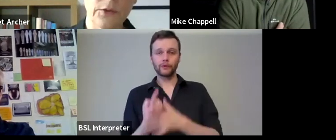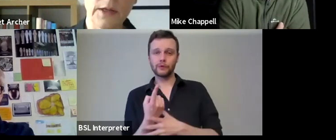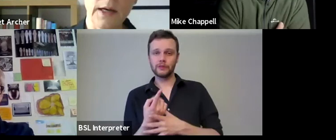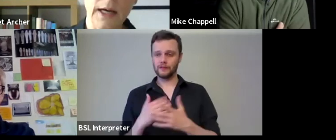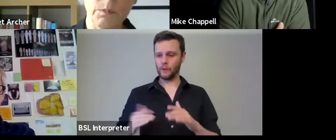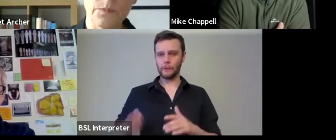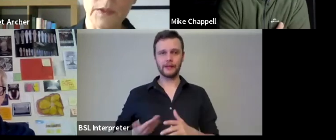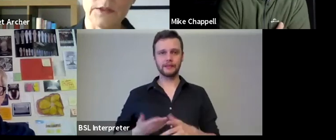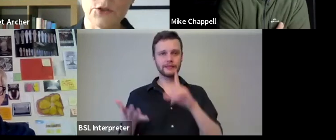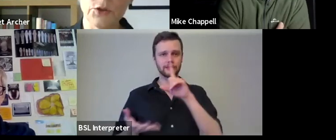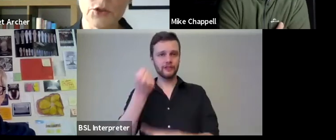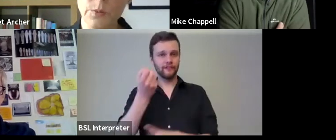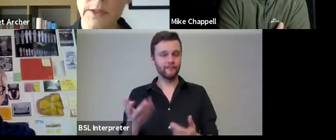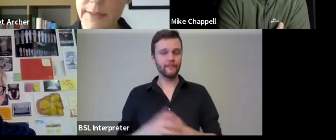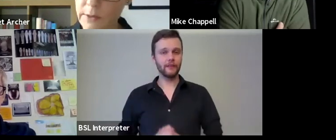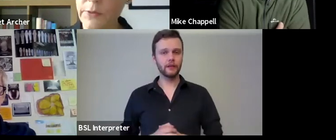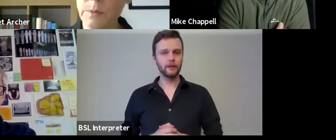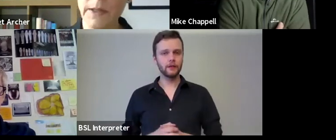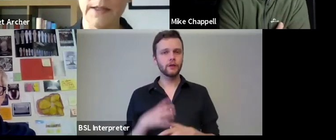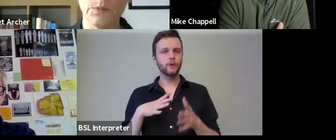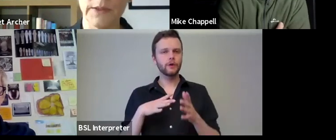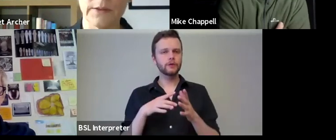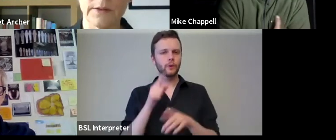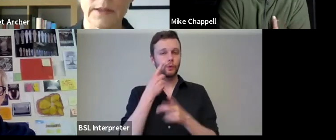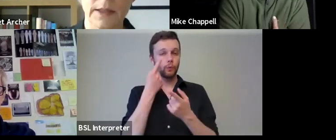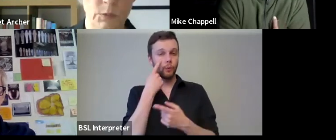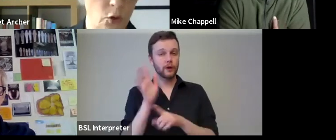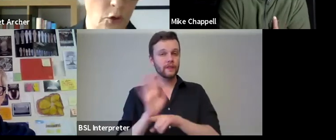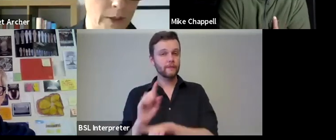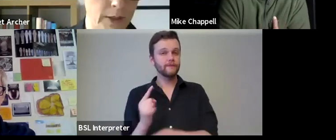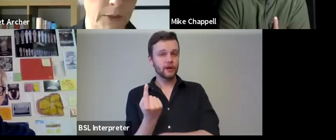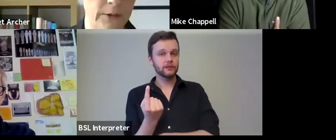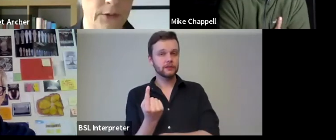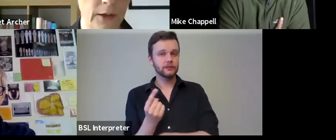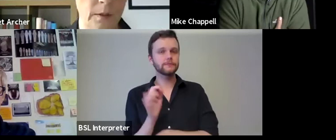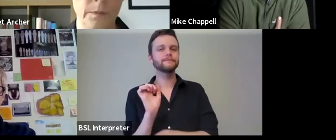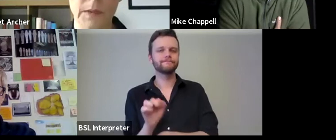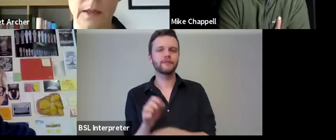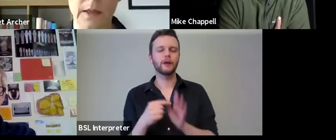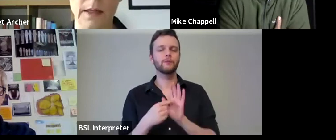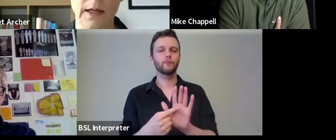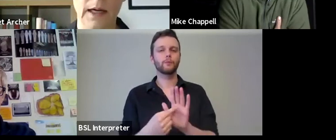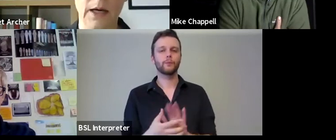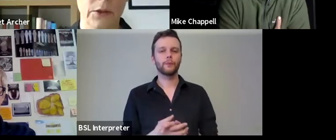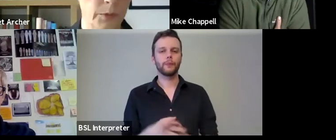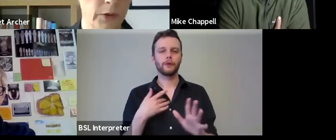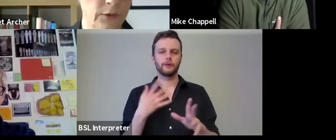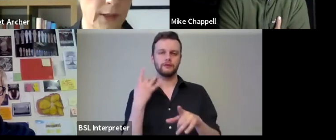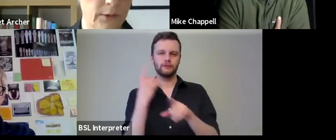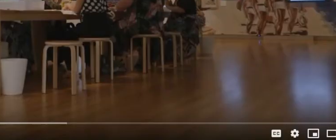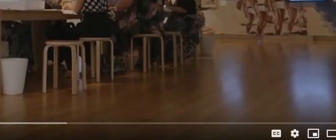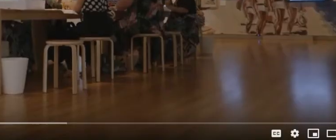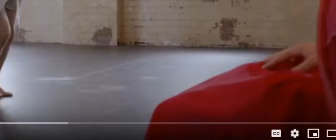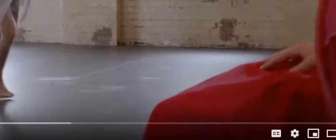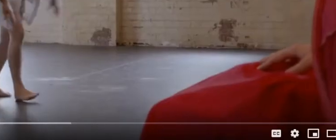goals. Shall we see the film and then we can... Yes, please. ...a wee bit about... how you've approached